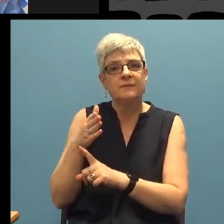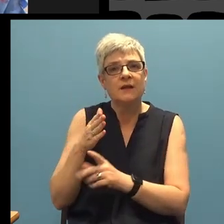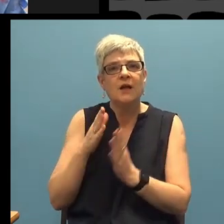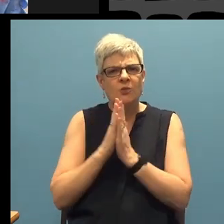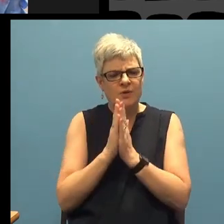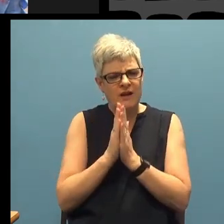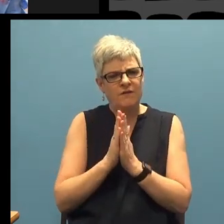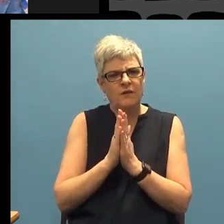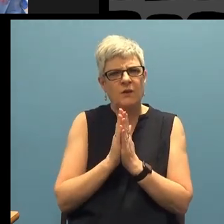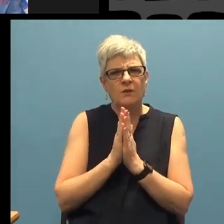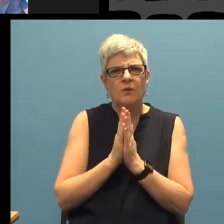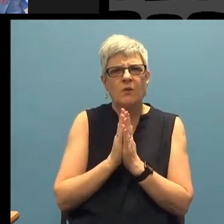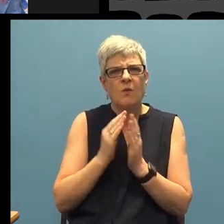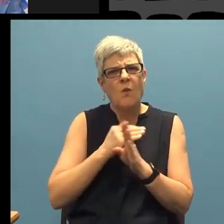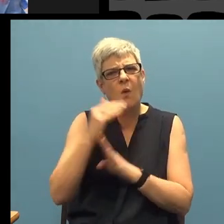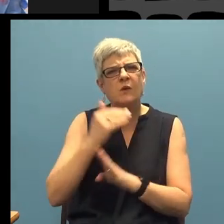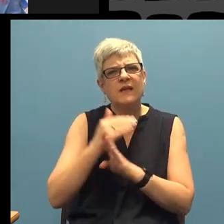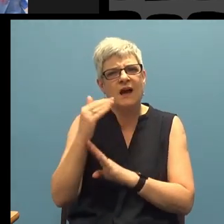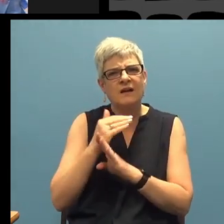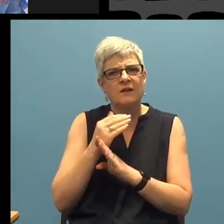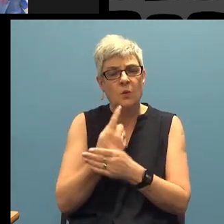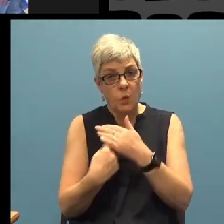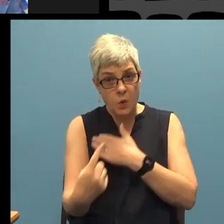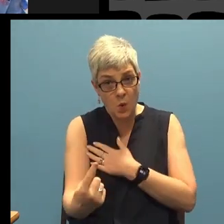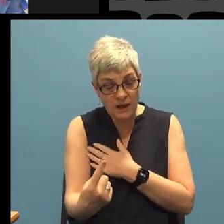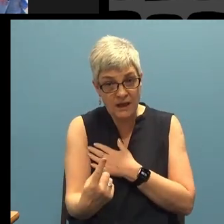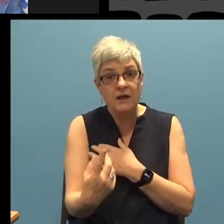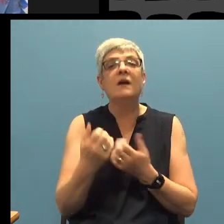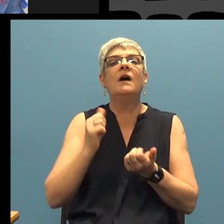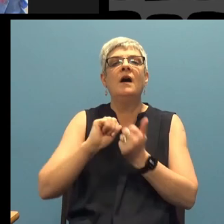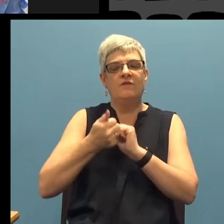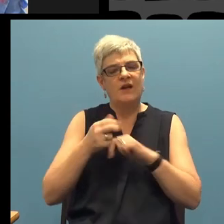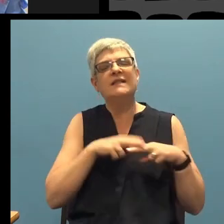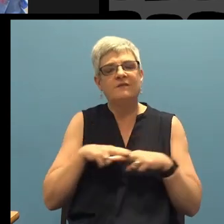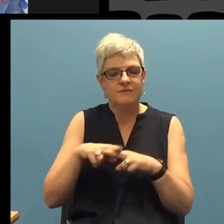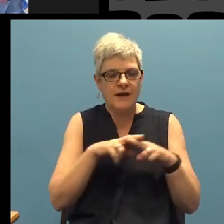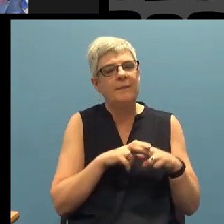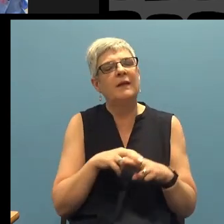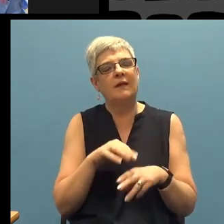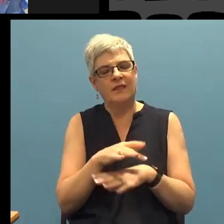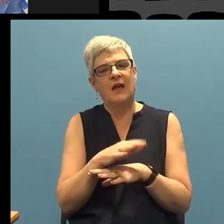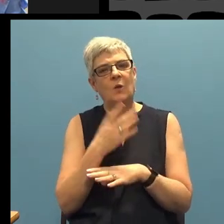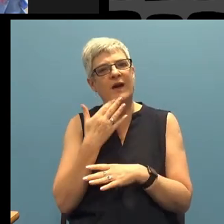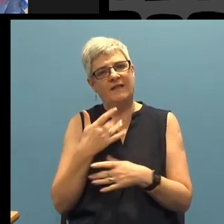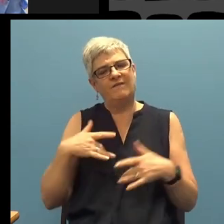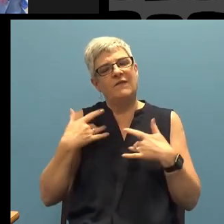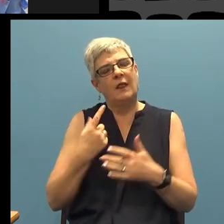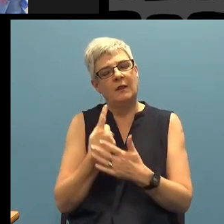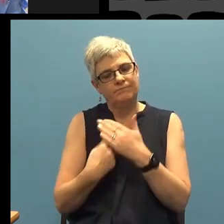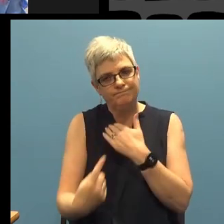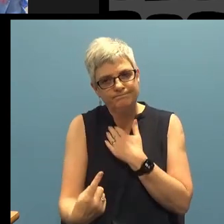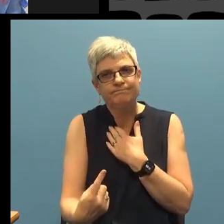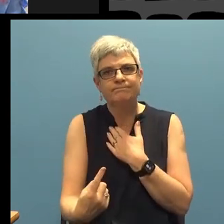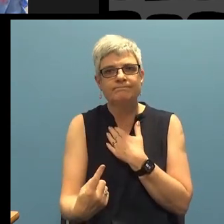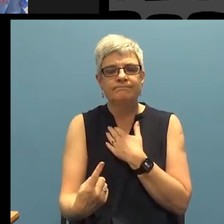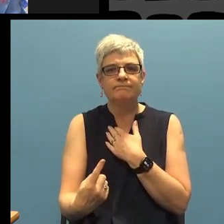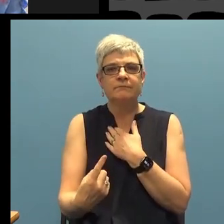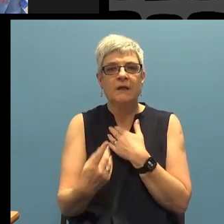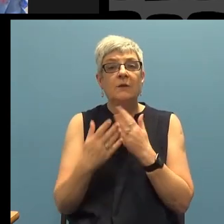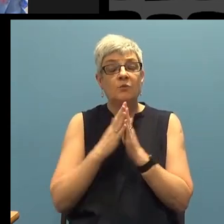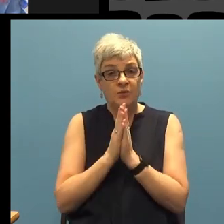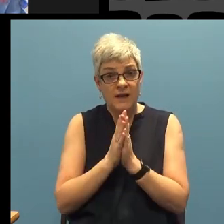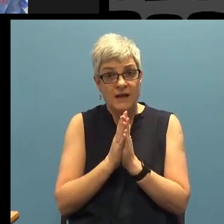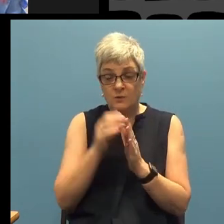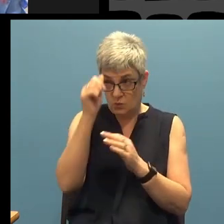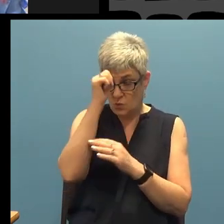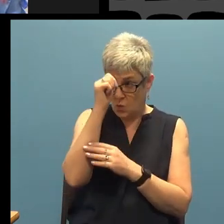the elderly who are lonely, that they would have friends and family be there for them when they feel distant and isolated from others. We pray that